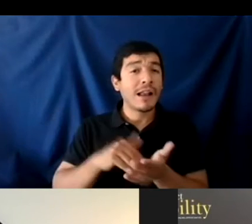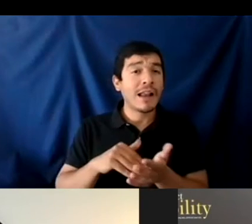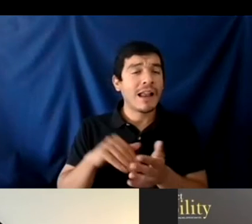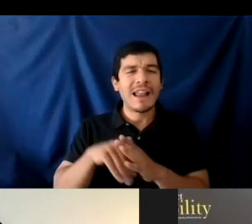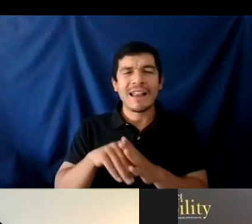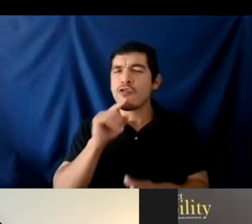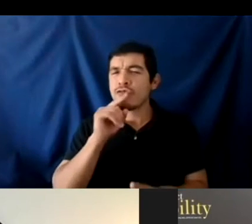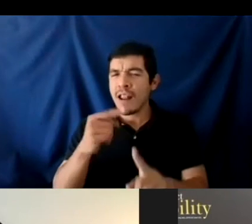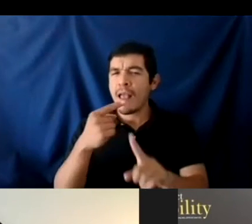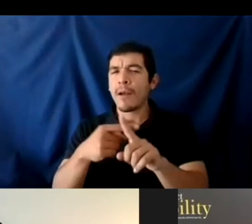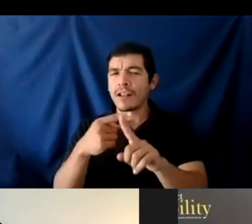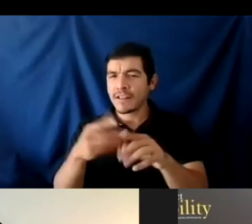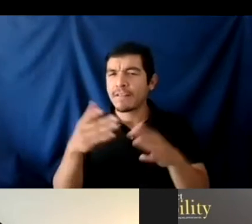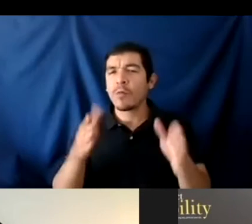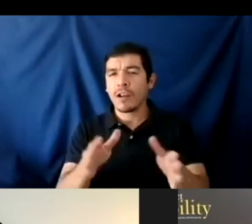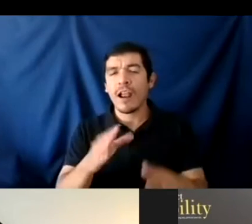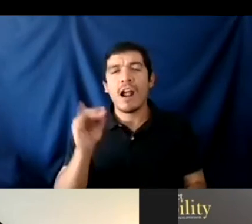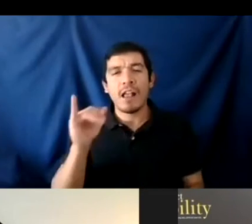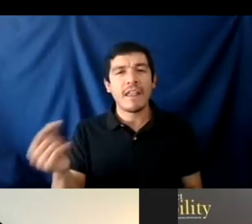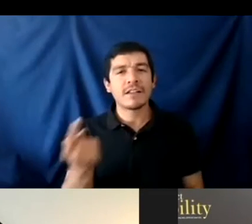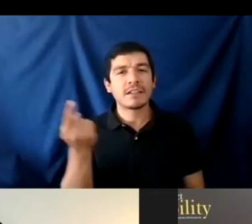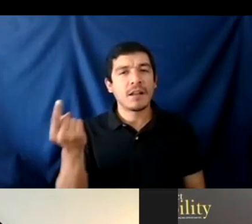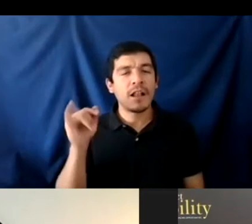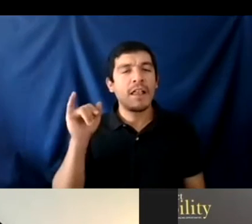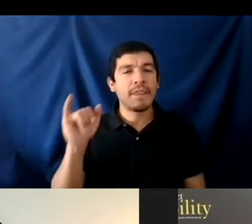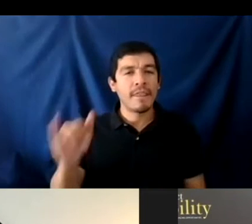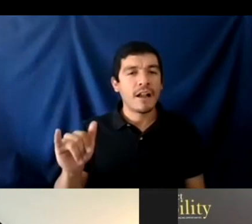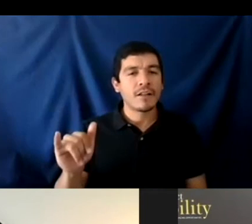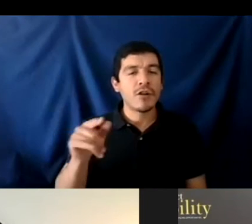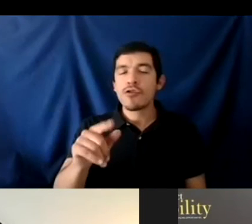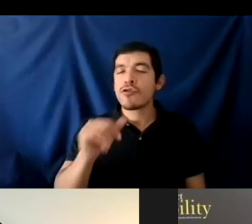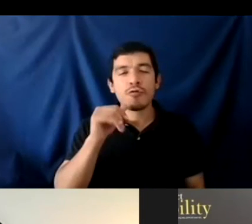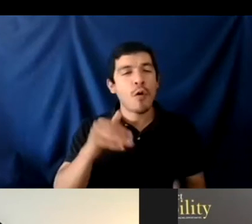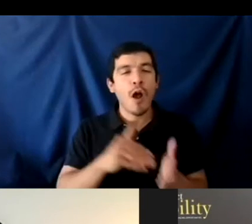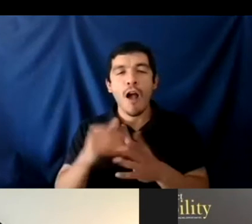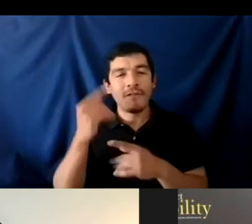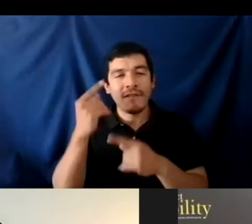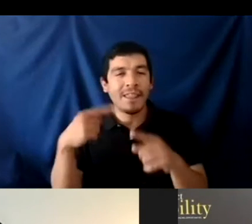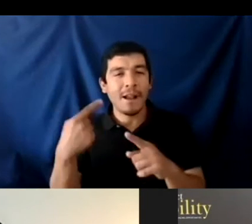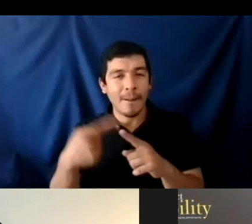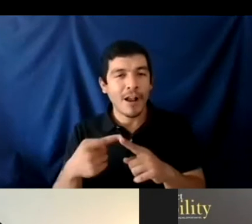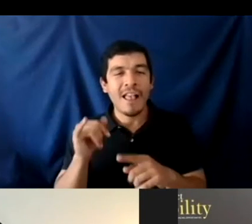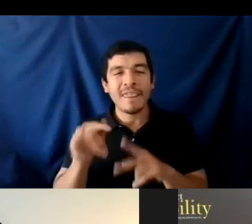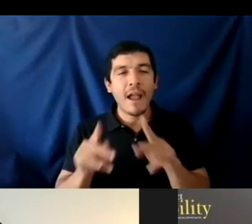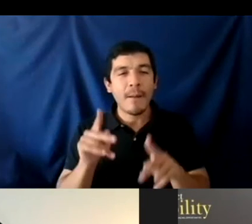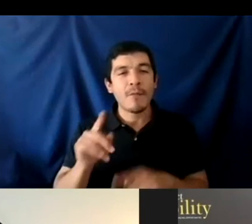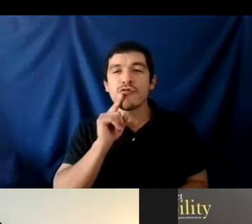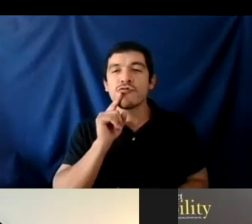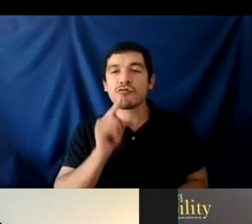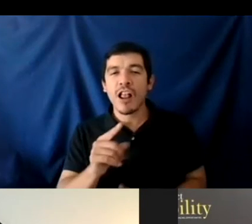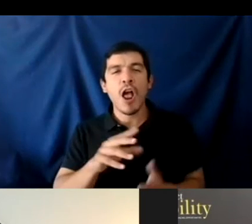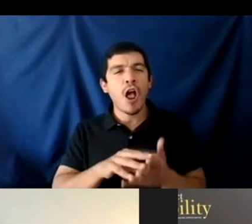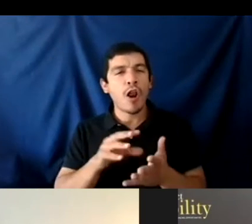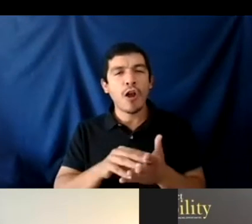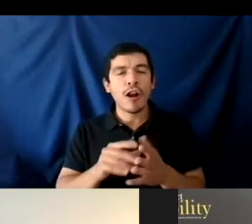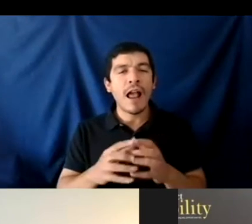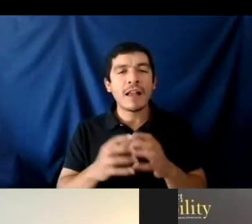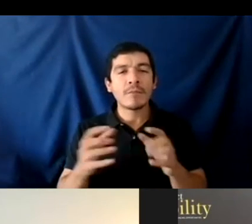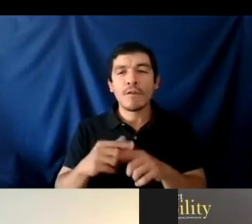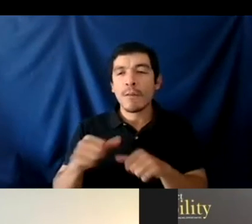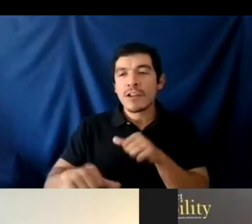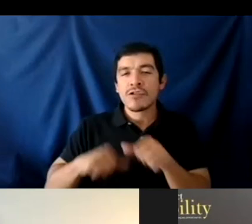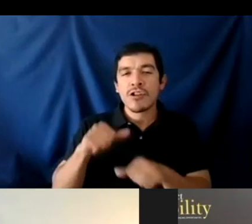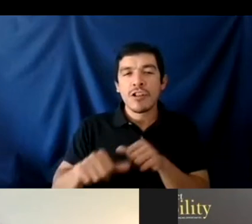really positive manner. And it's just something that you don't often think about, that people really, we learn as much from one